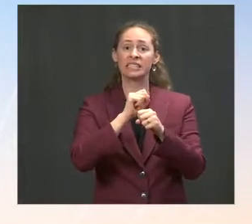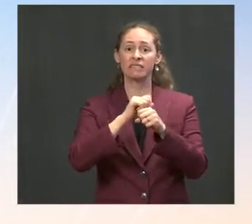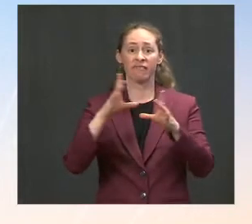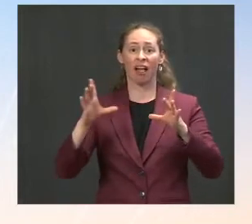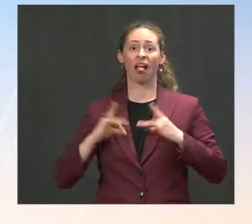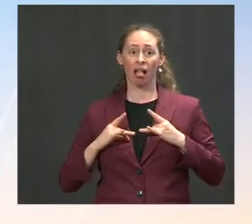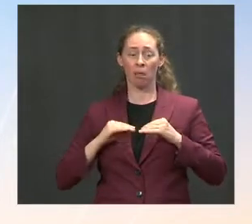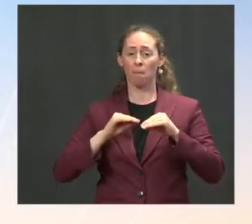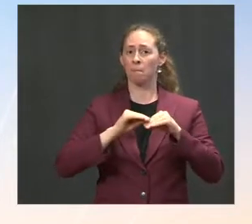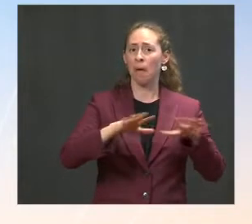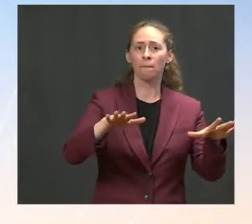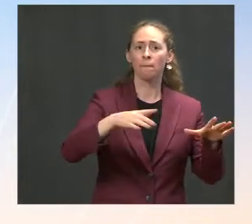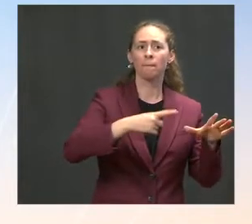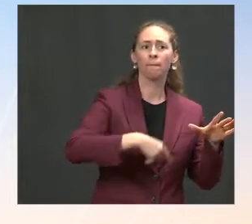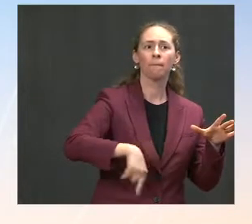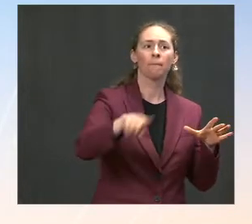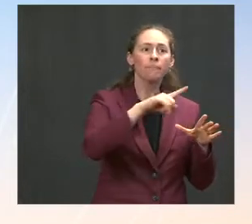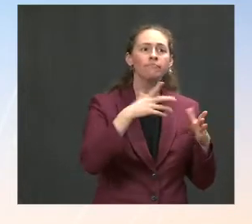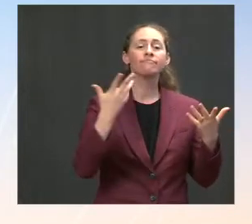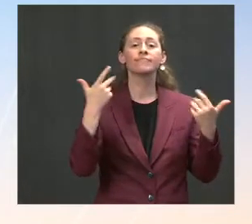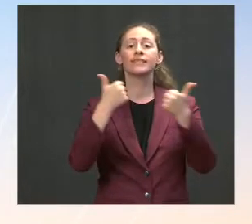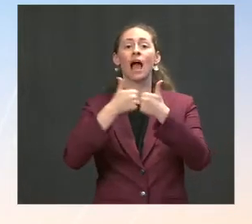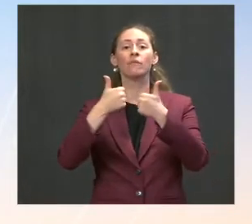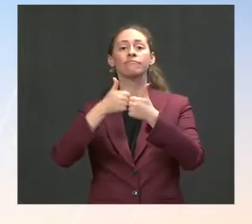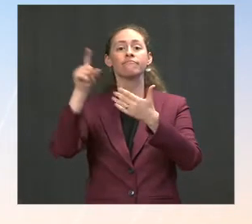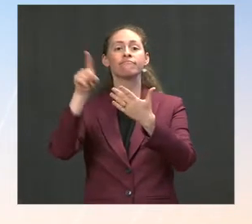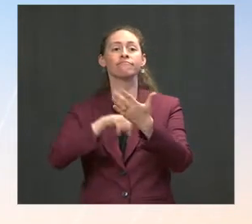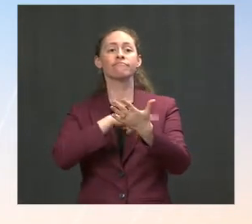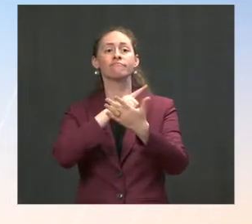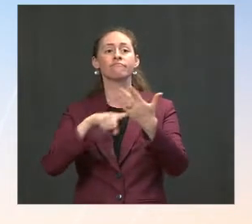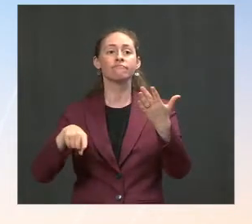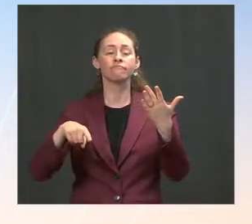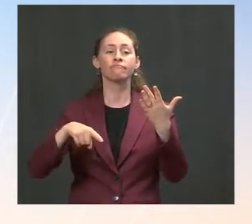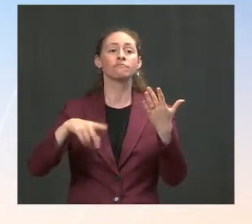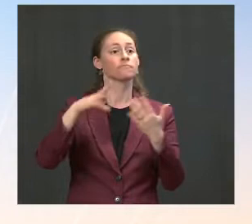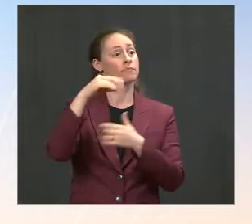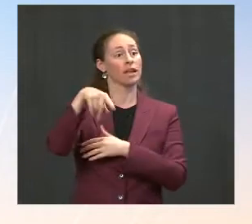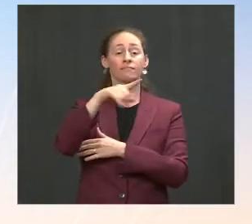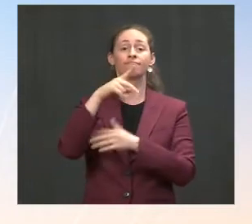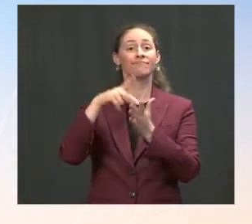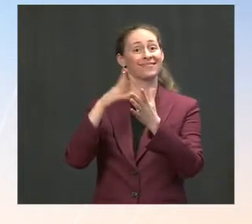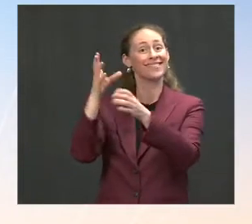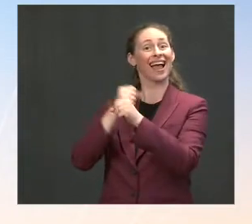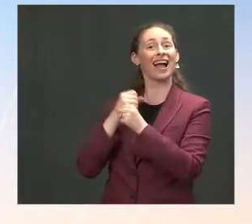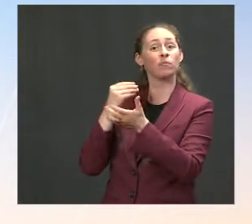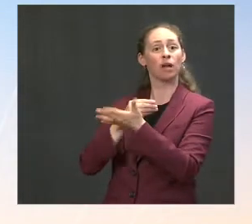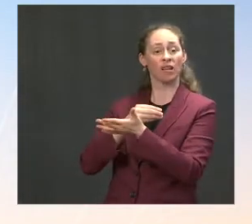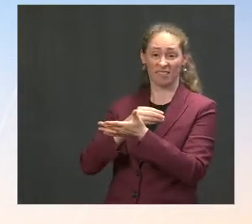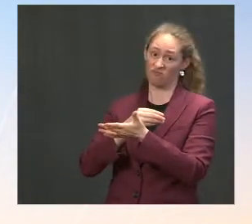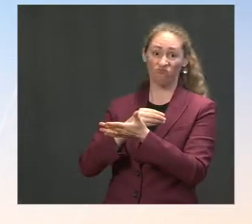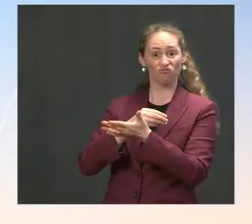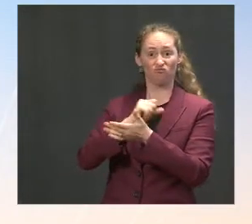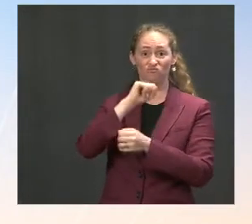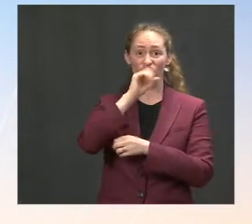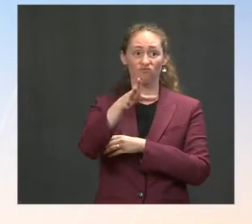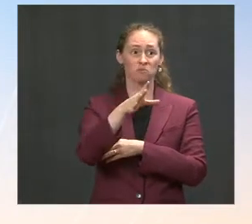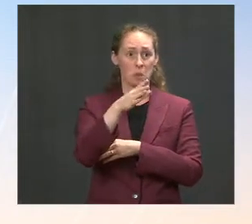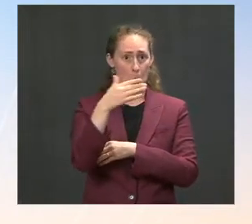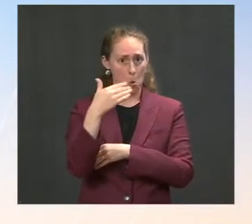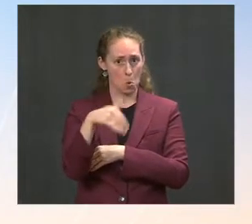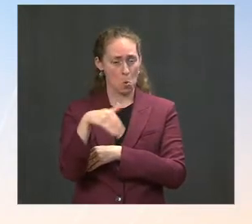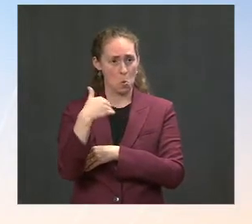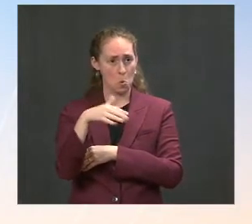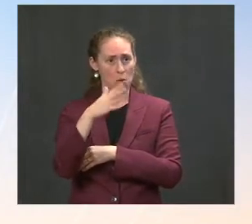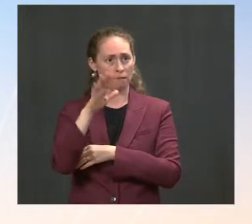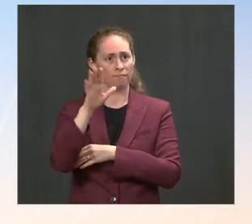any missed games. Does the administration support a policy where players, or more broadly, employees, could lose pay if they are